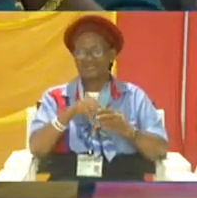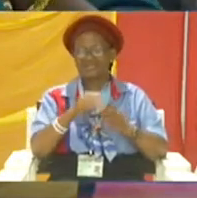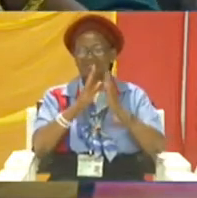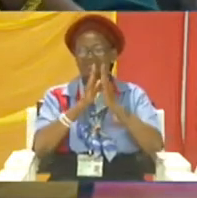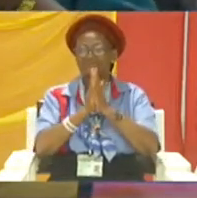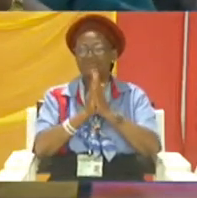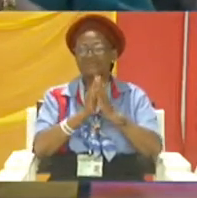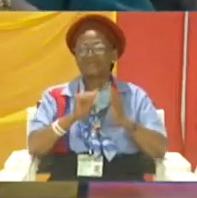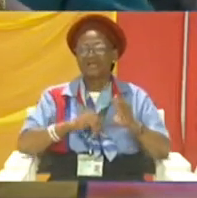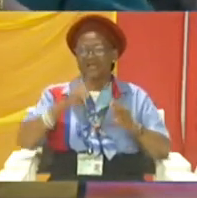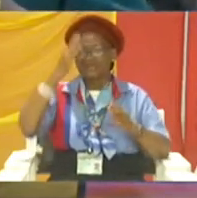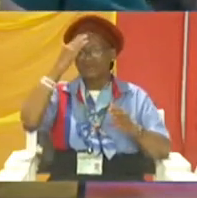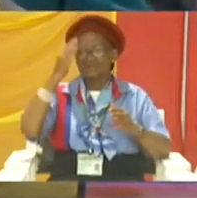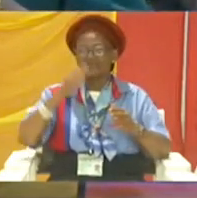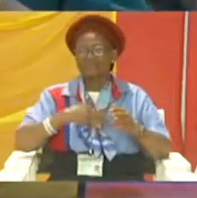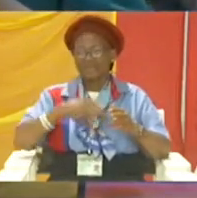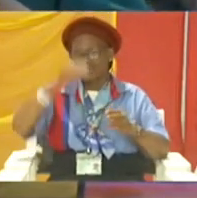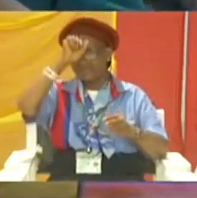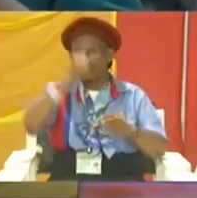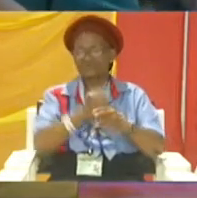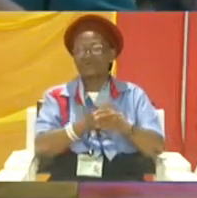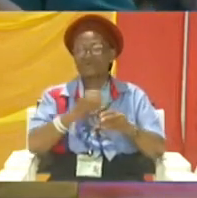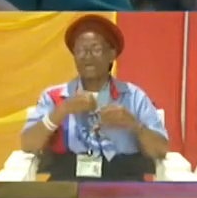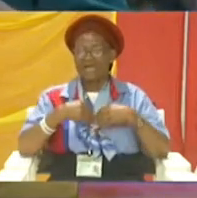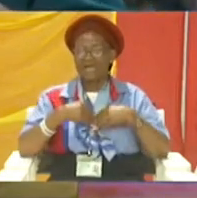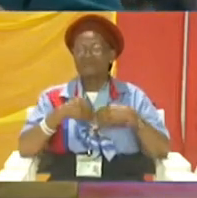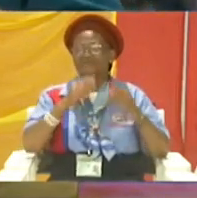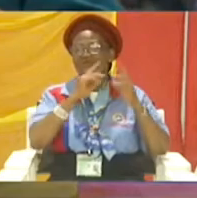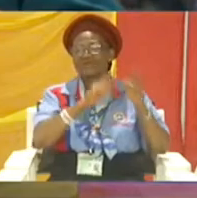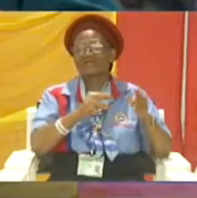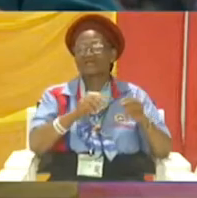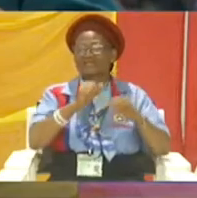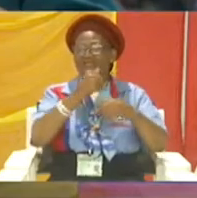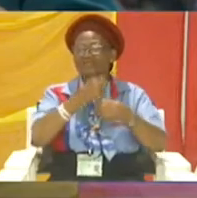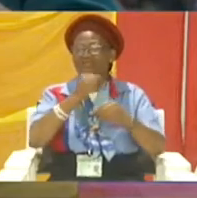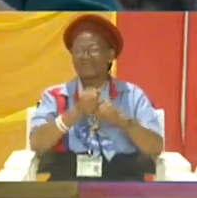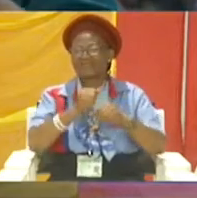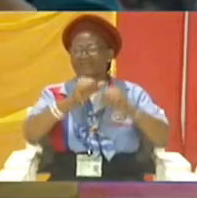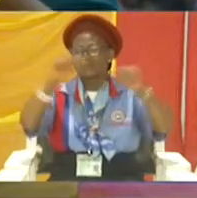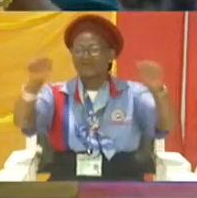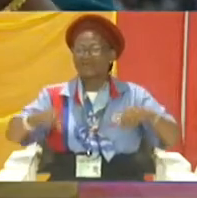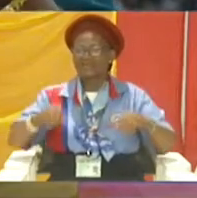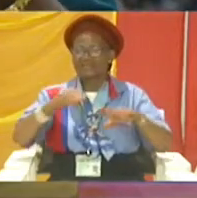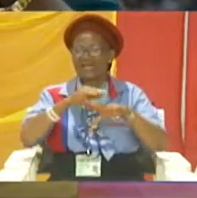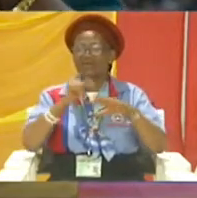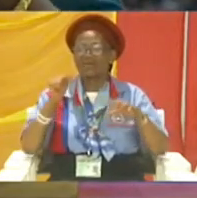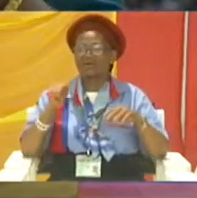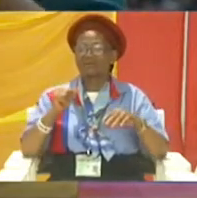know my son had already made an altar call. But there might be